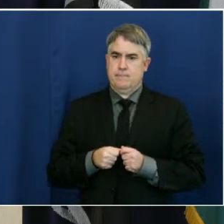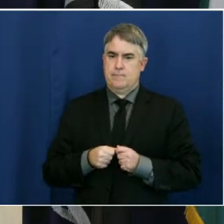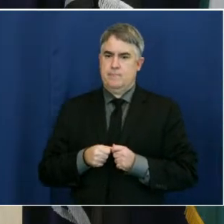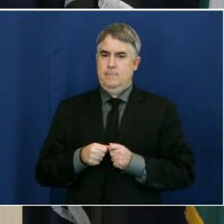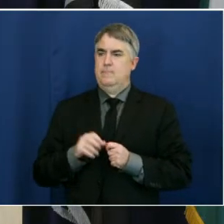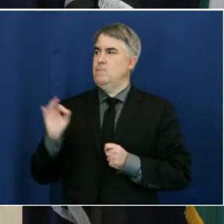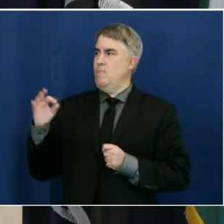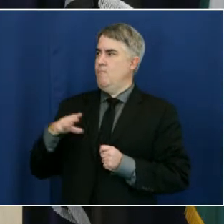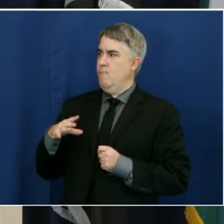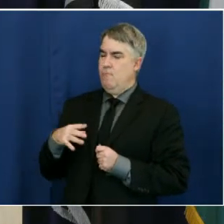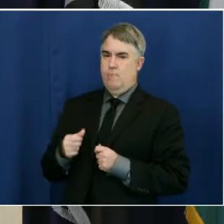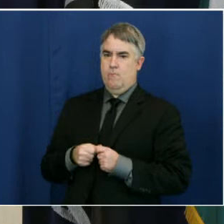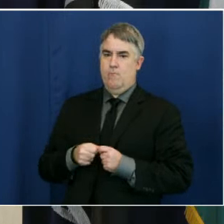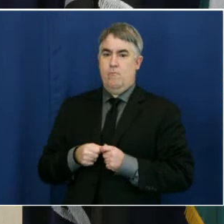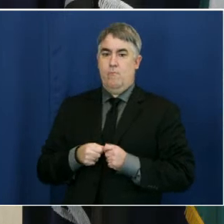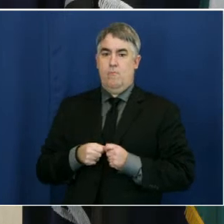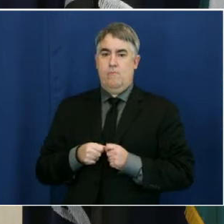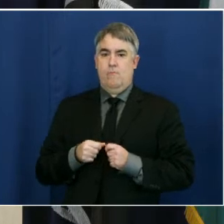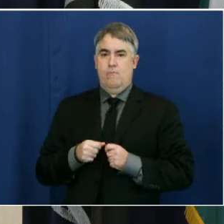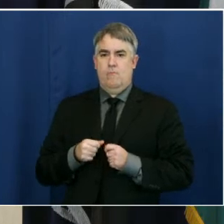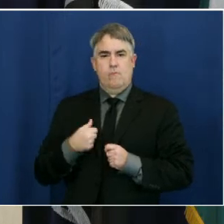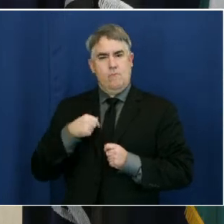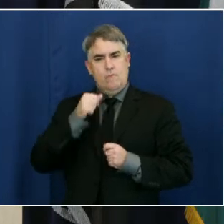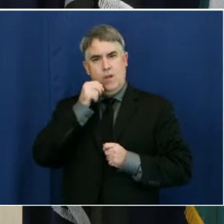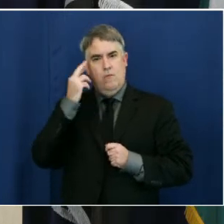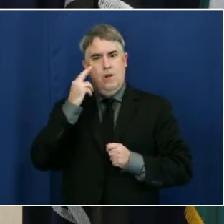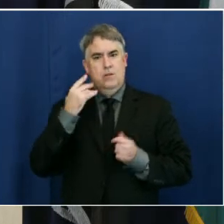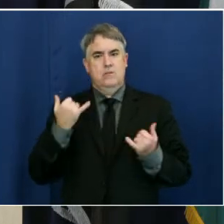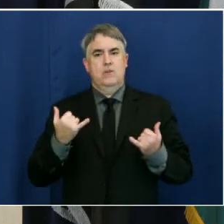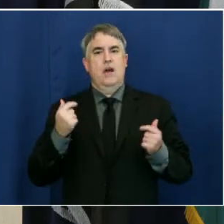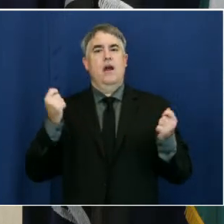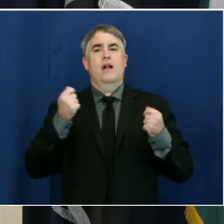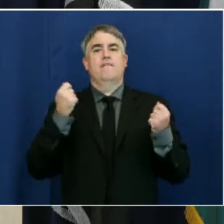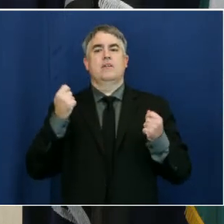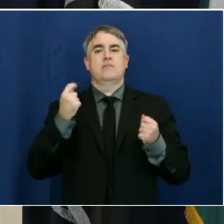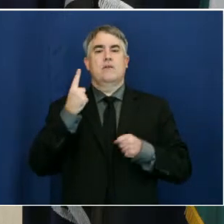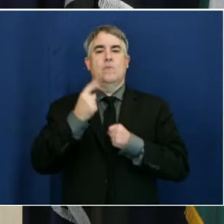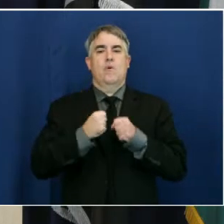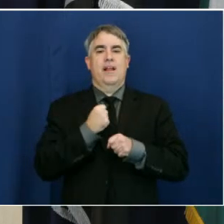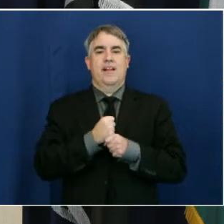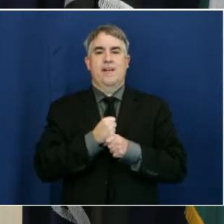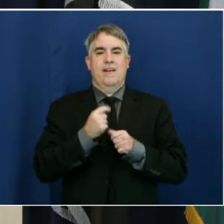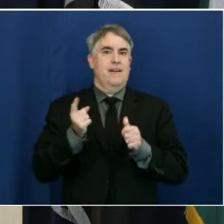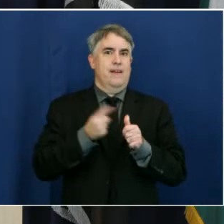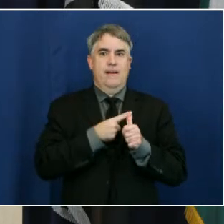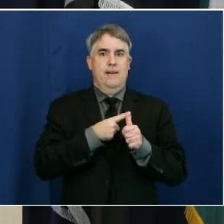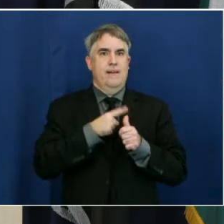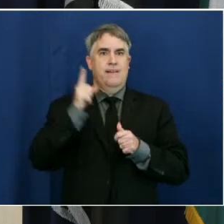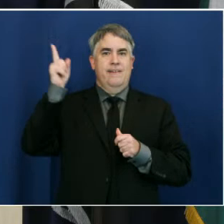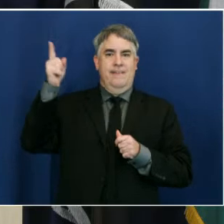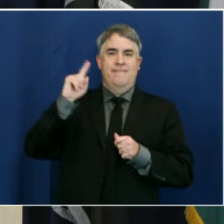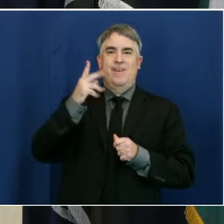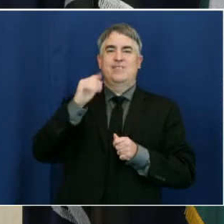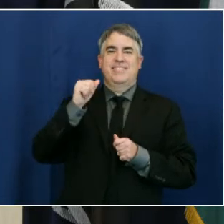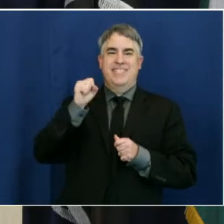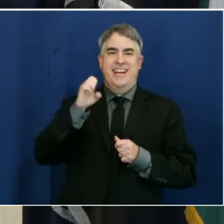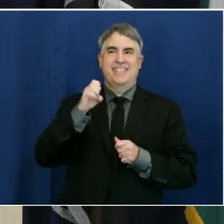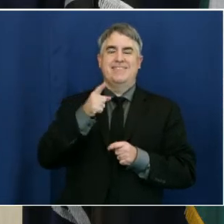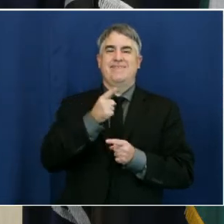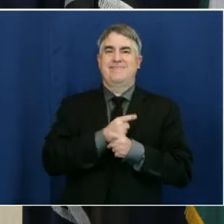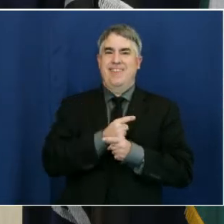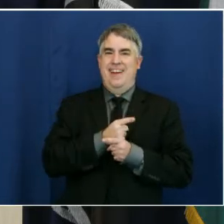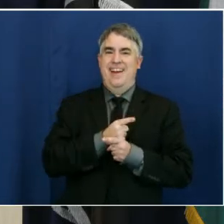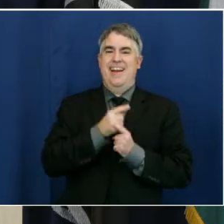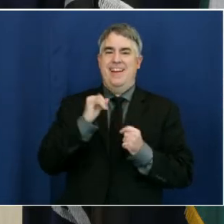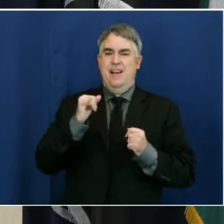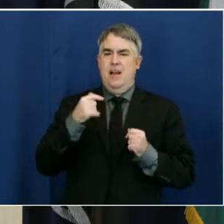1 year since the first case, and I want to thank you know, look, COVID's been difficult on folks, on small businesses, on parents, on teachers, on healthcare